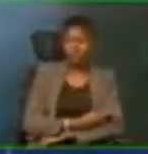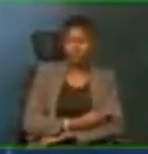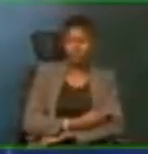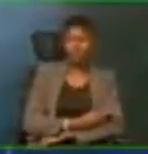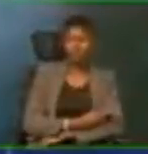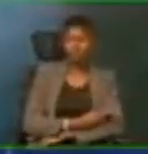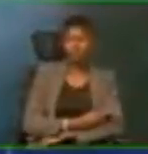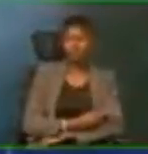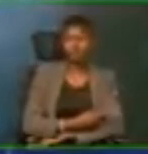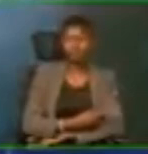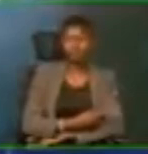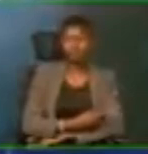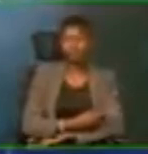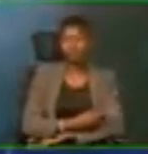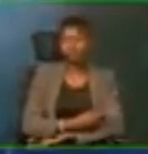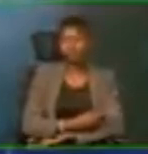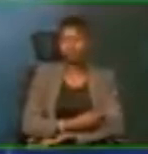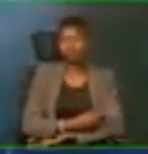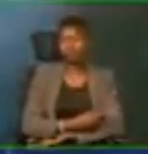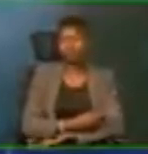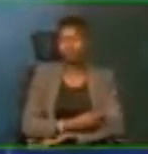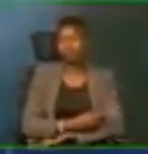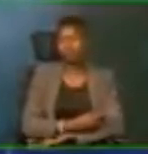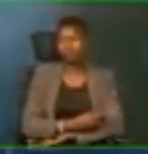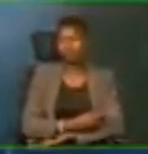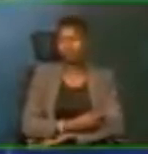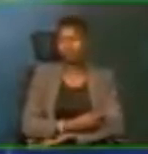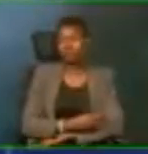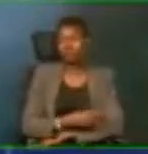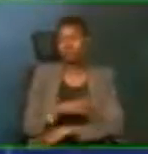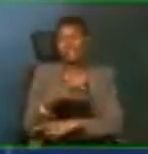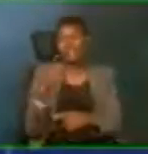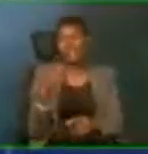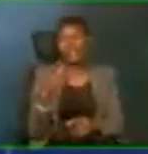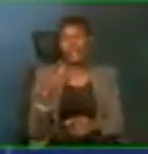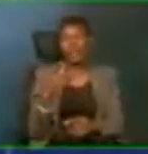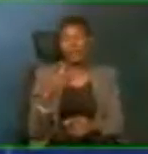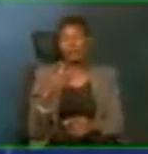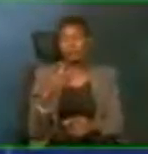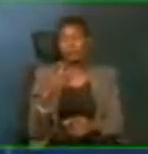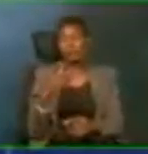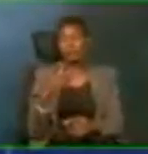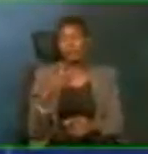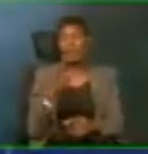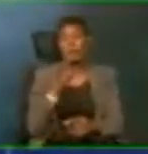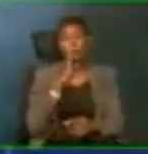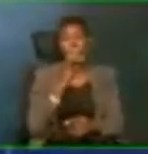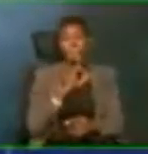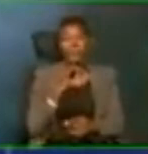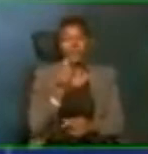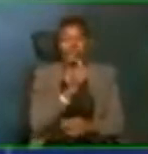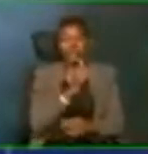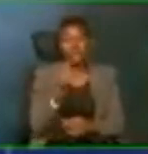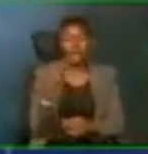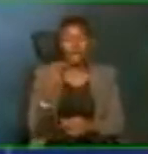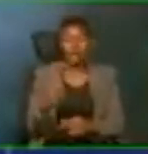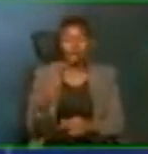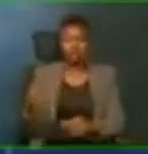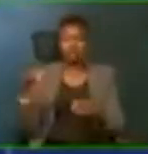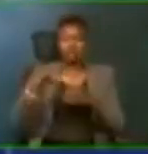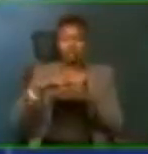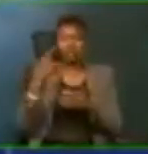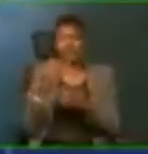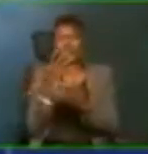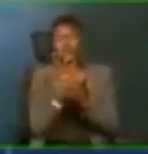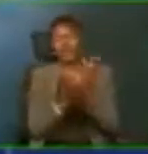concept of being a tool in the hands of God. Being a tool.